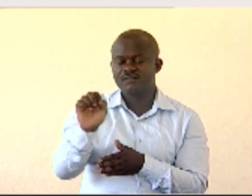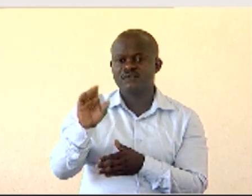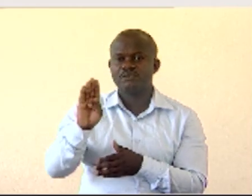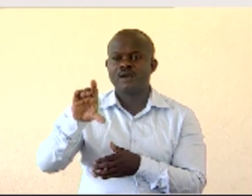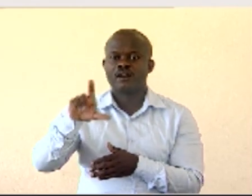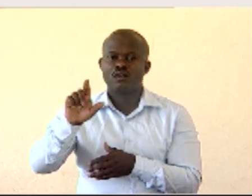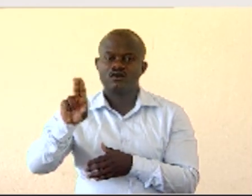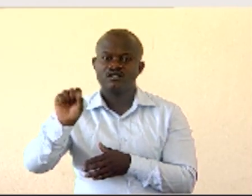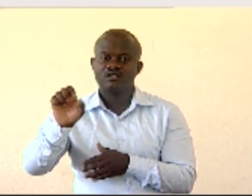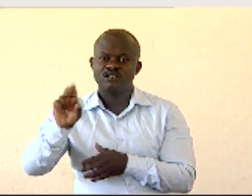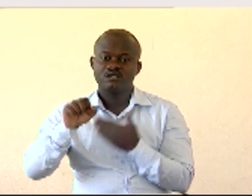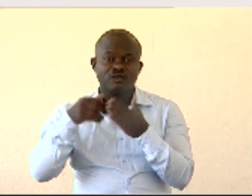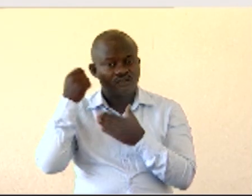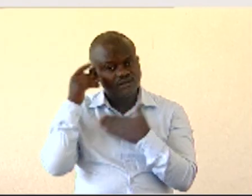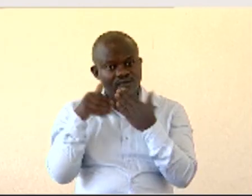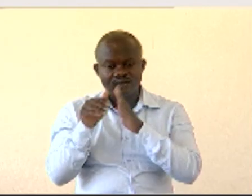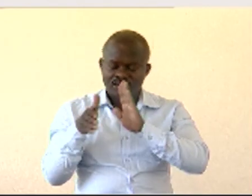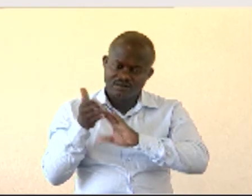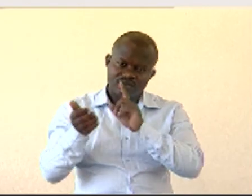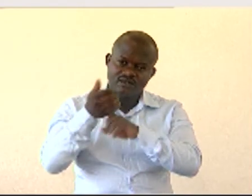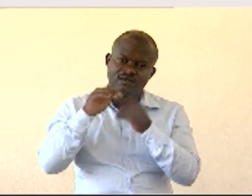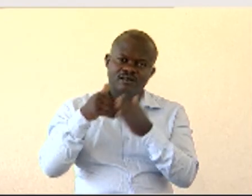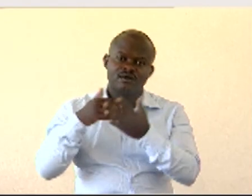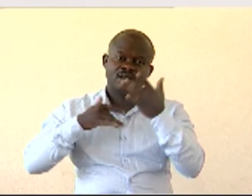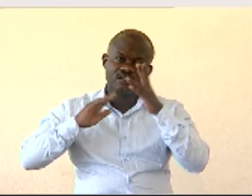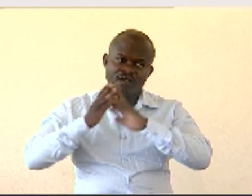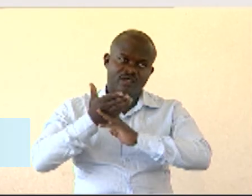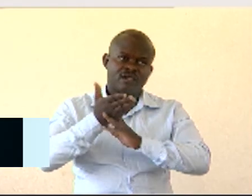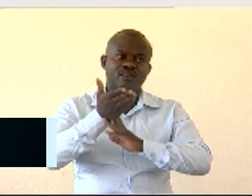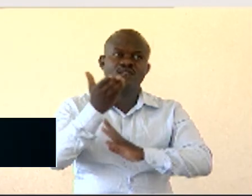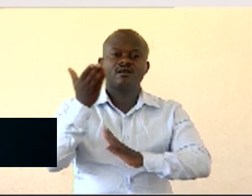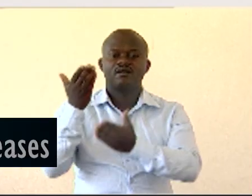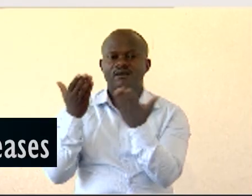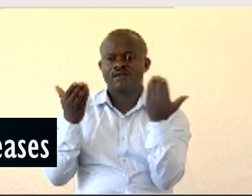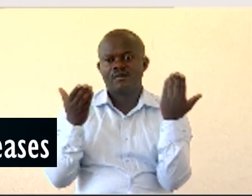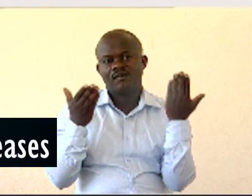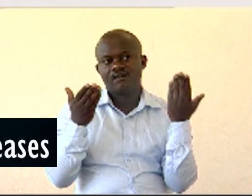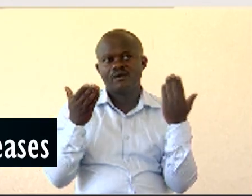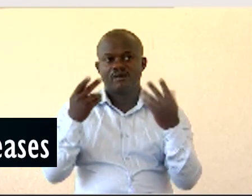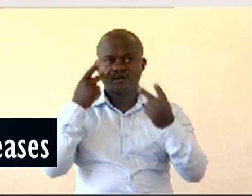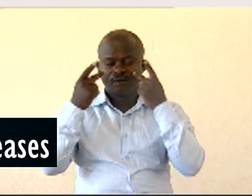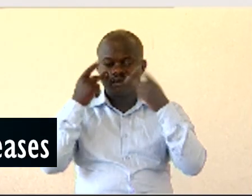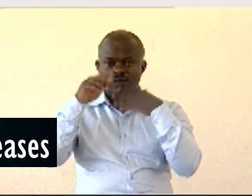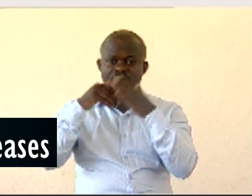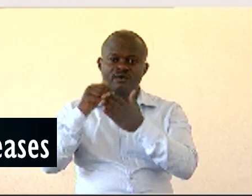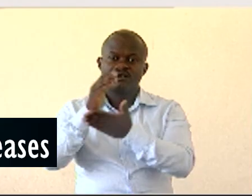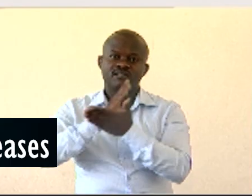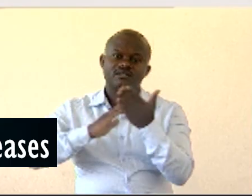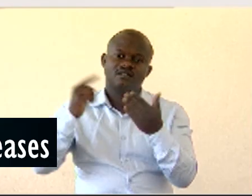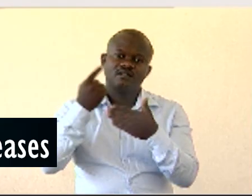he coughs, immediately a person can get infected through inhaling the infected air, that having some of